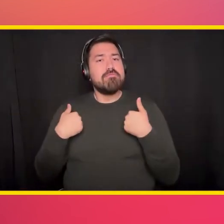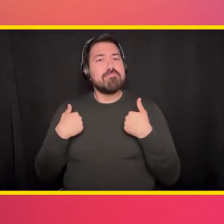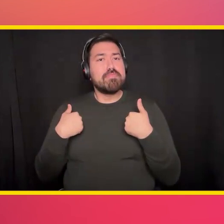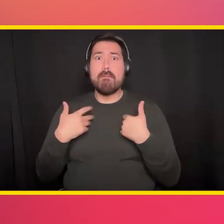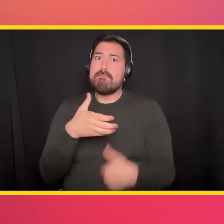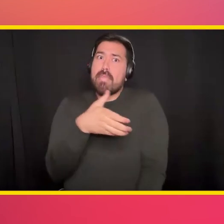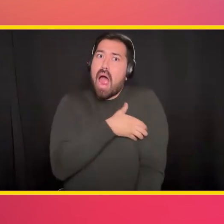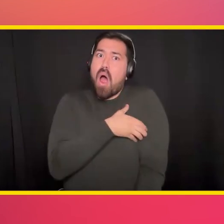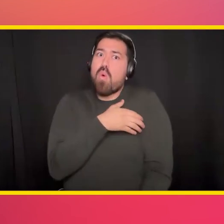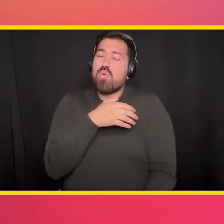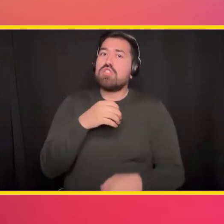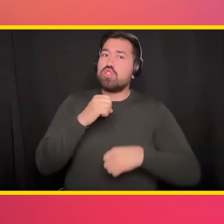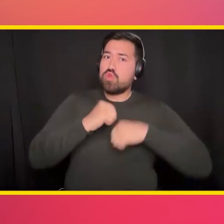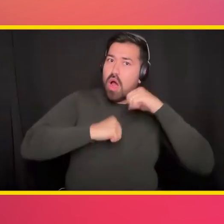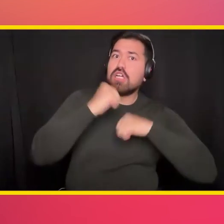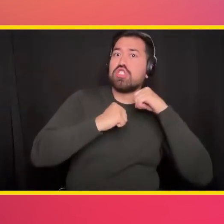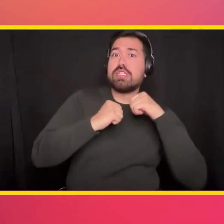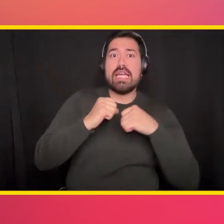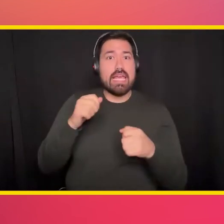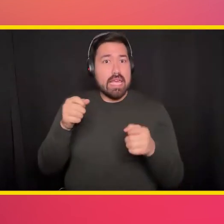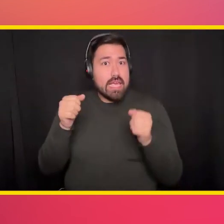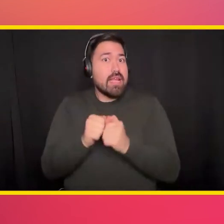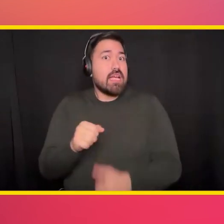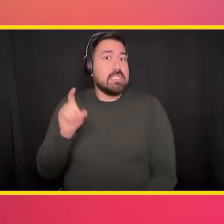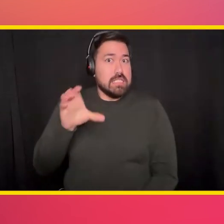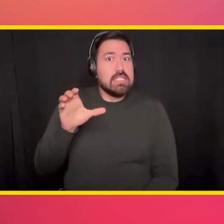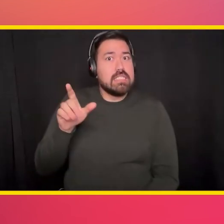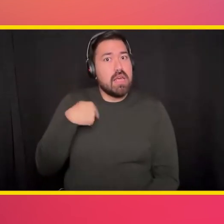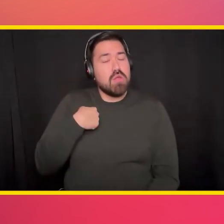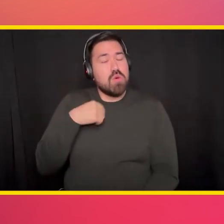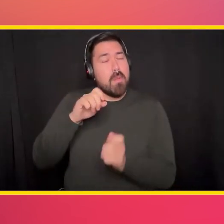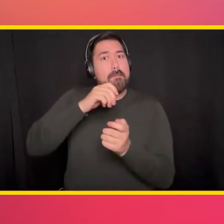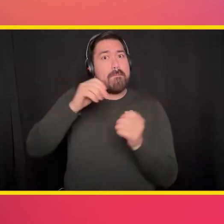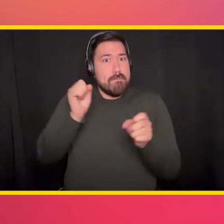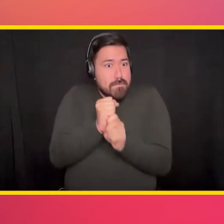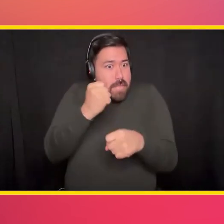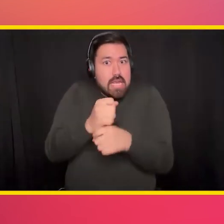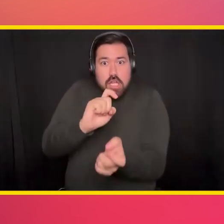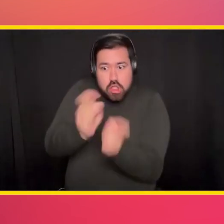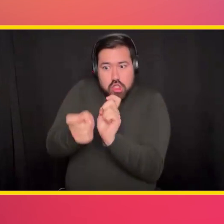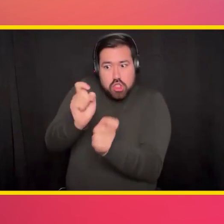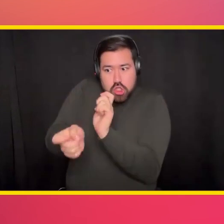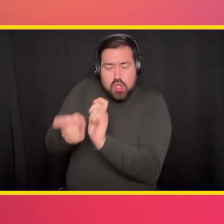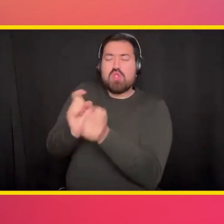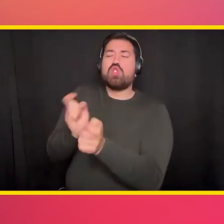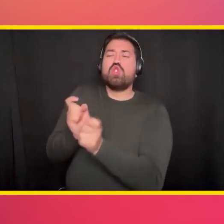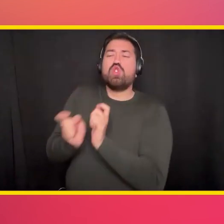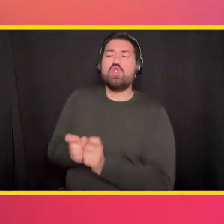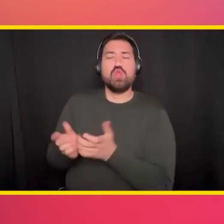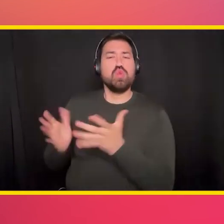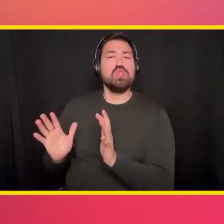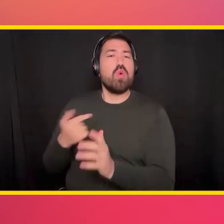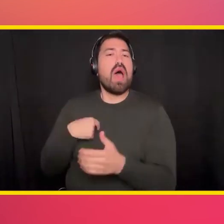the power structure in place in Washington to make the changes they want to change, and now they're reaping the benefits of all the groundwork